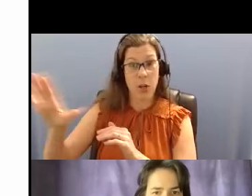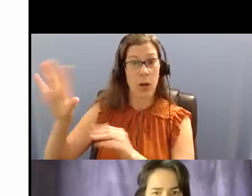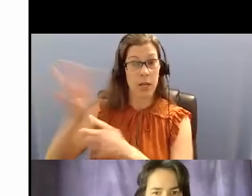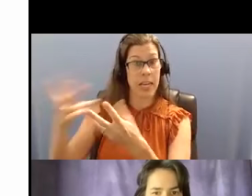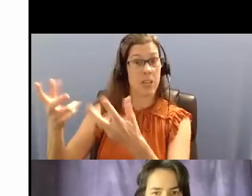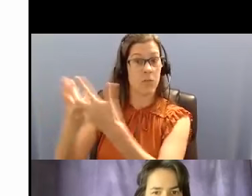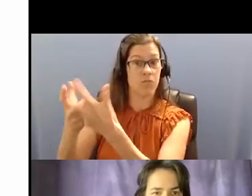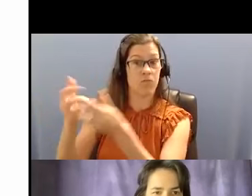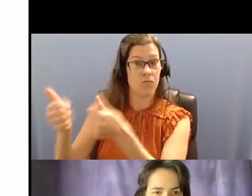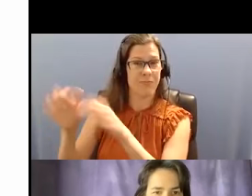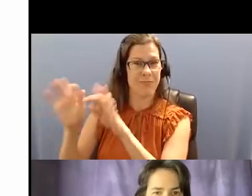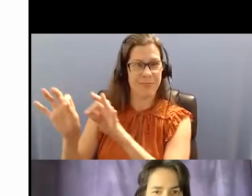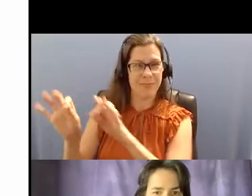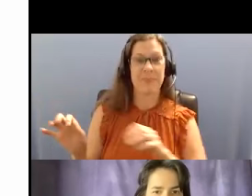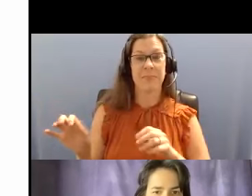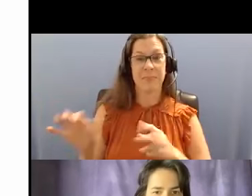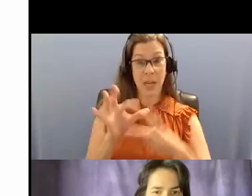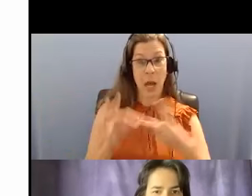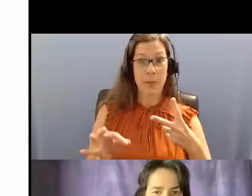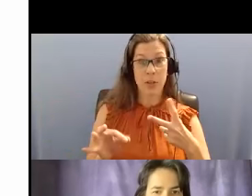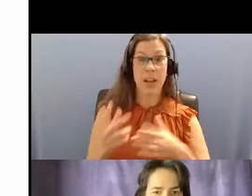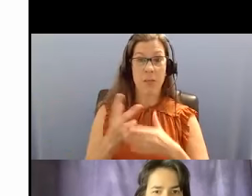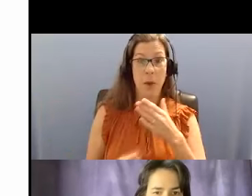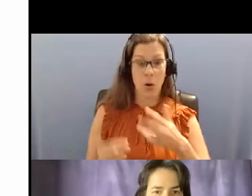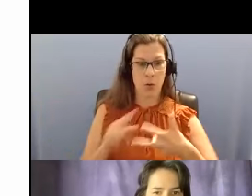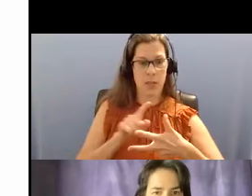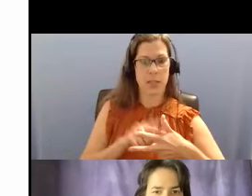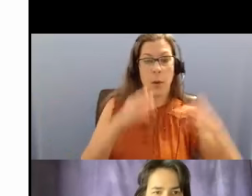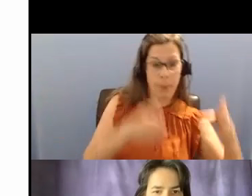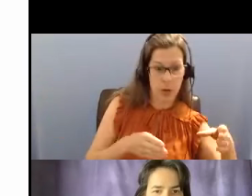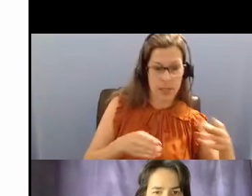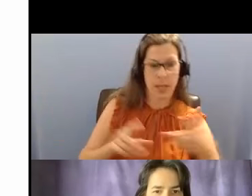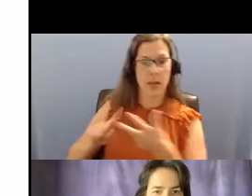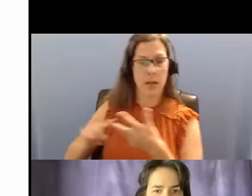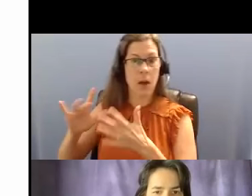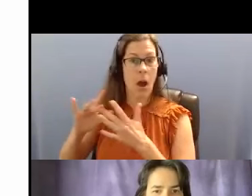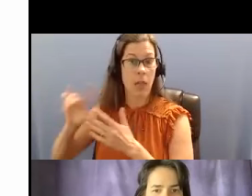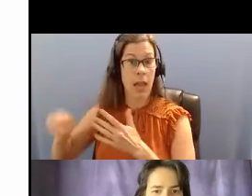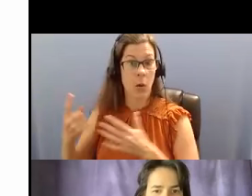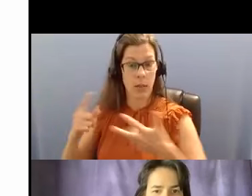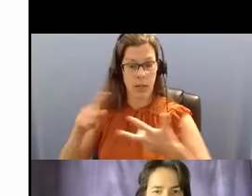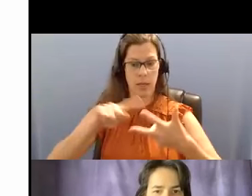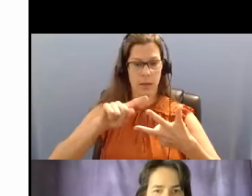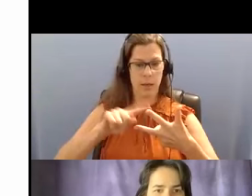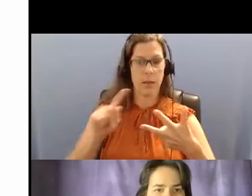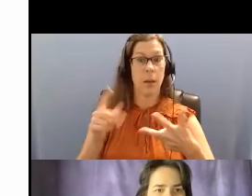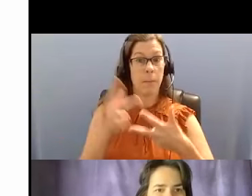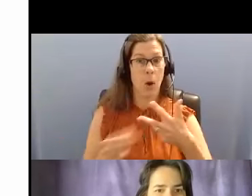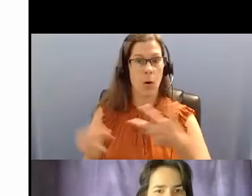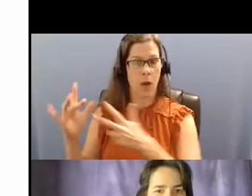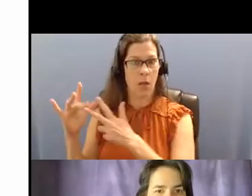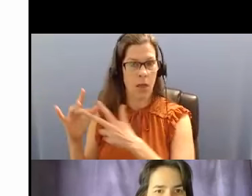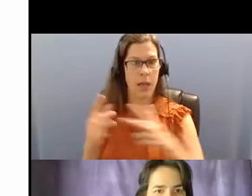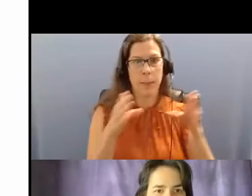And then there's also an option to do a mixture of both online and in person with instructor permission.